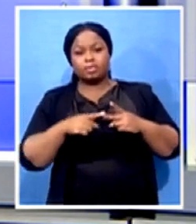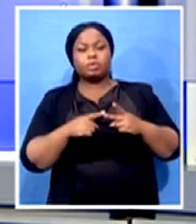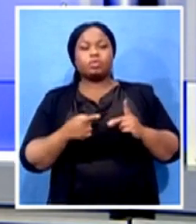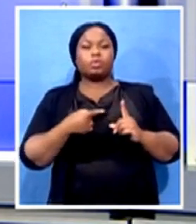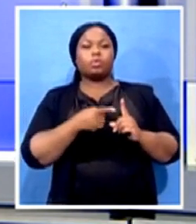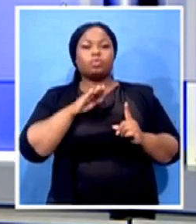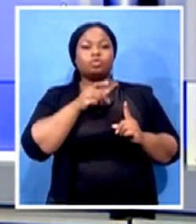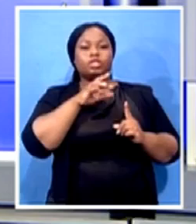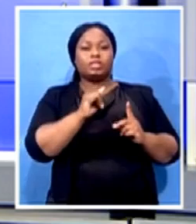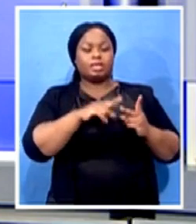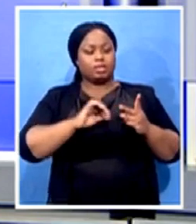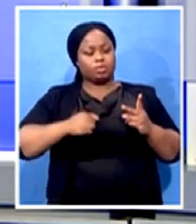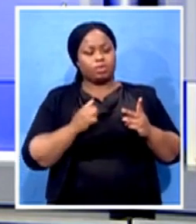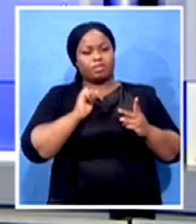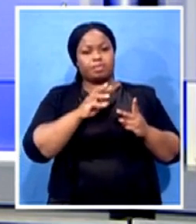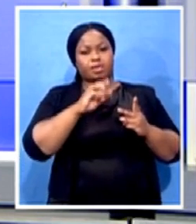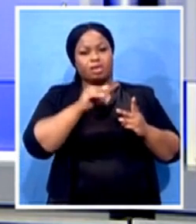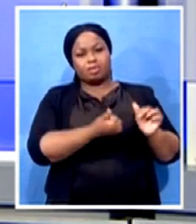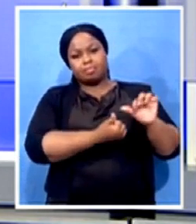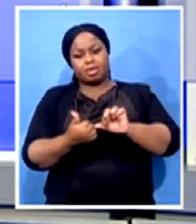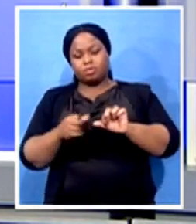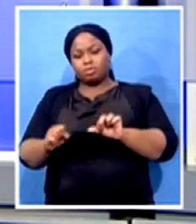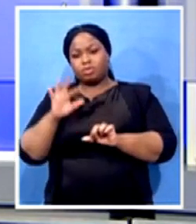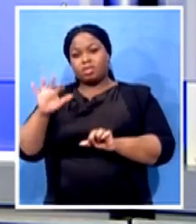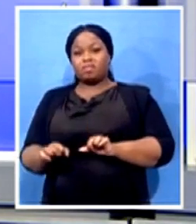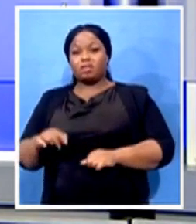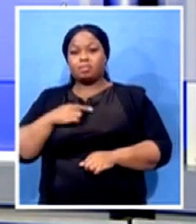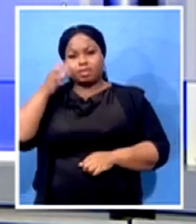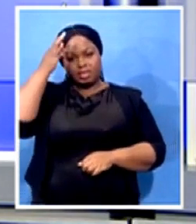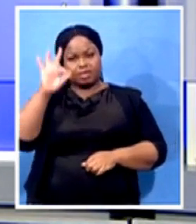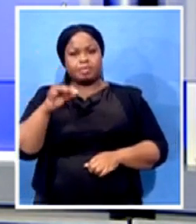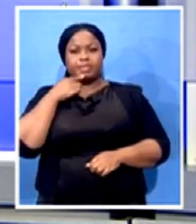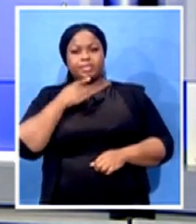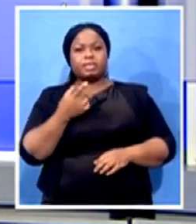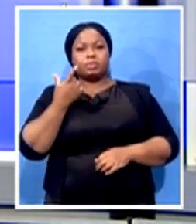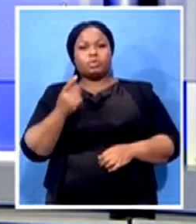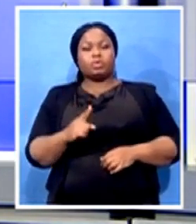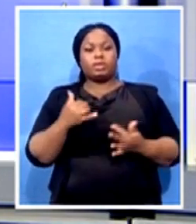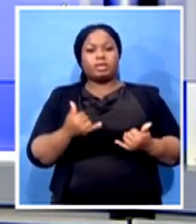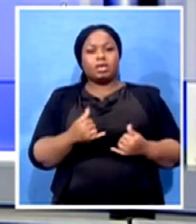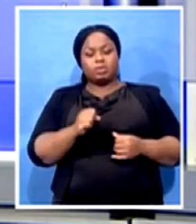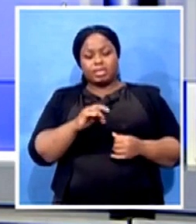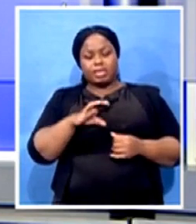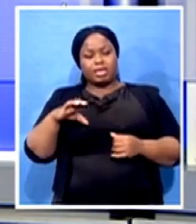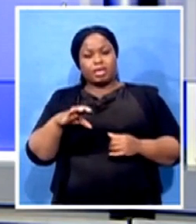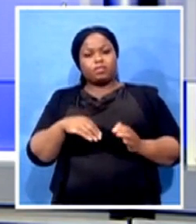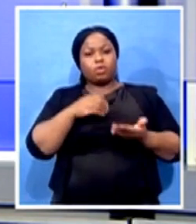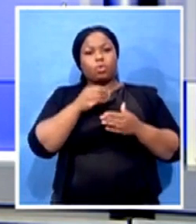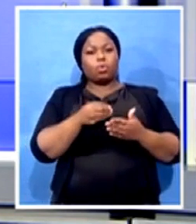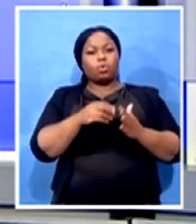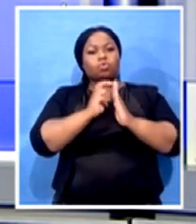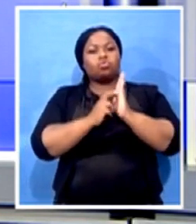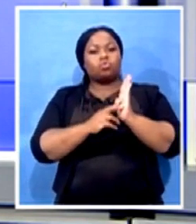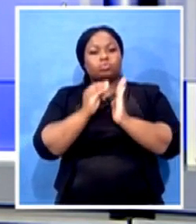Government says it is invoking a SADC Extradition Protocol. The Bushiris fled South Africa for their home country, Malawi,